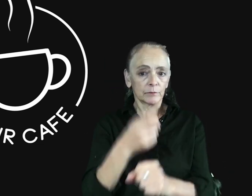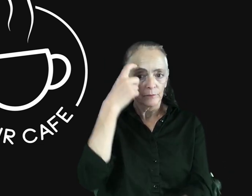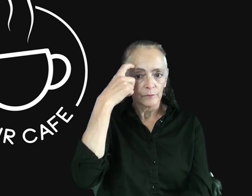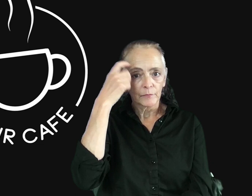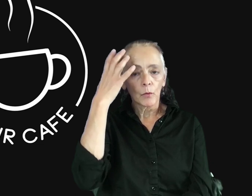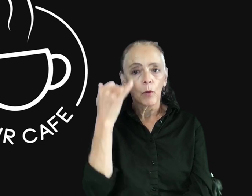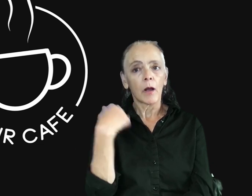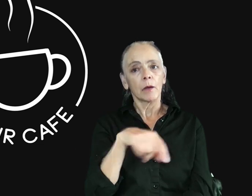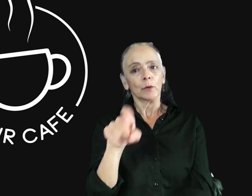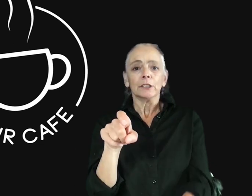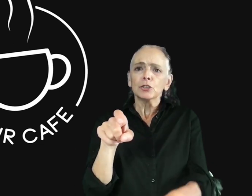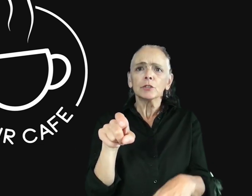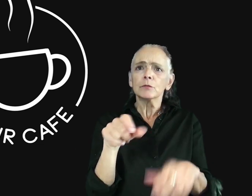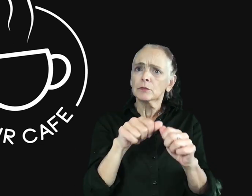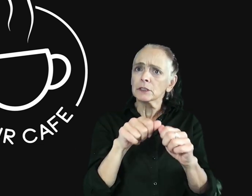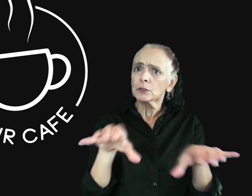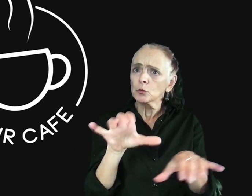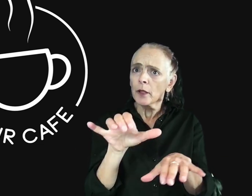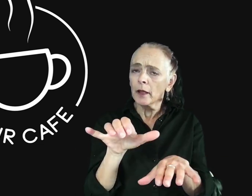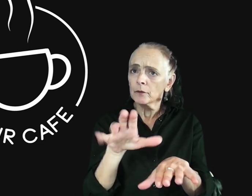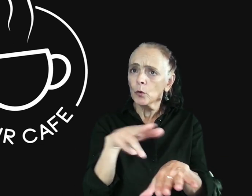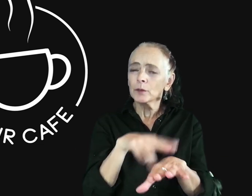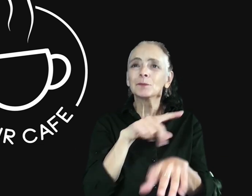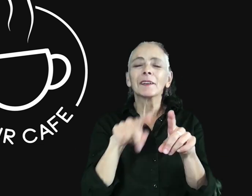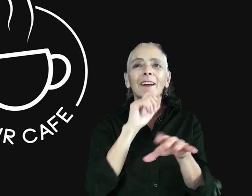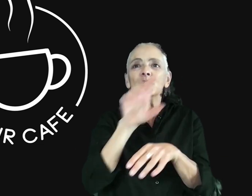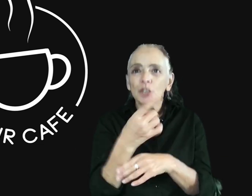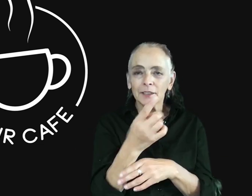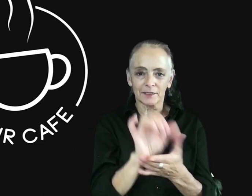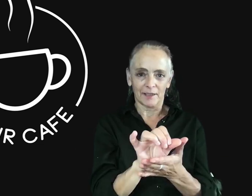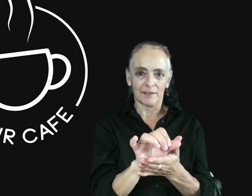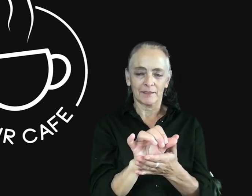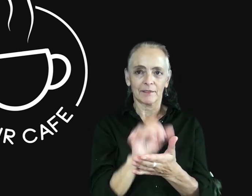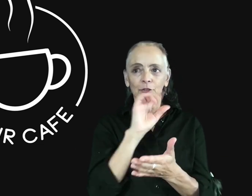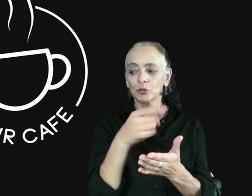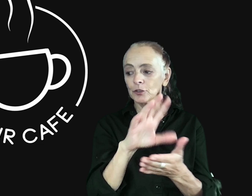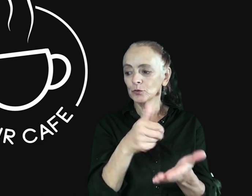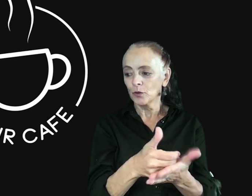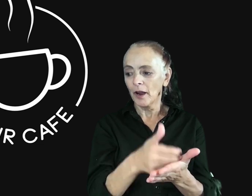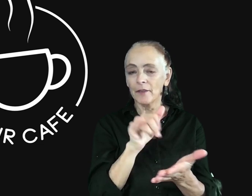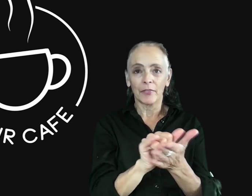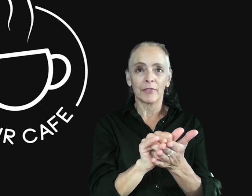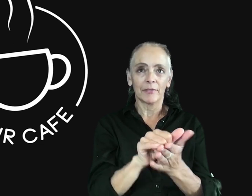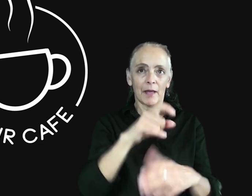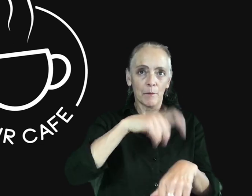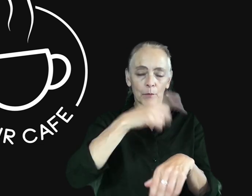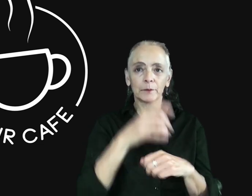we we should still be doing that at some point so uh but not just that or not just arriving at that moment